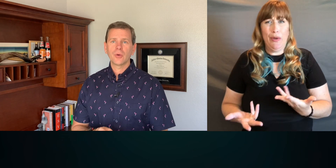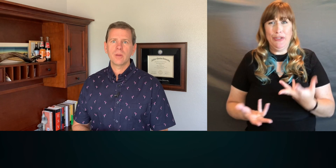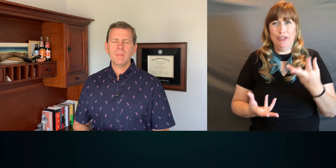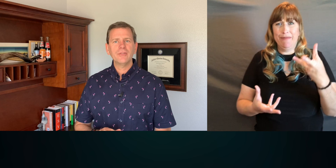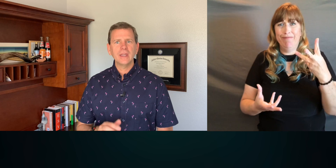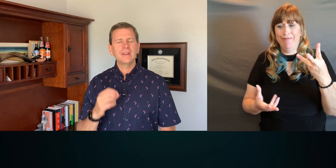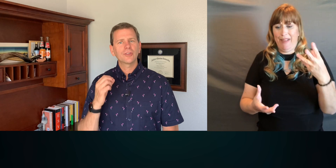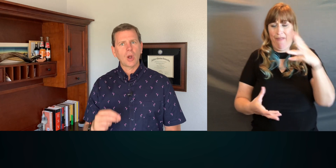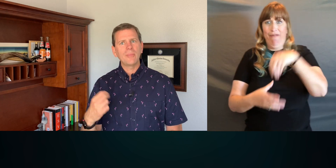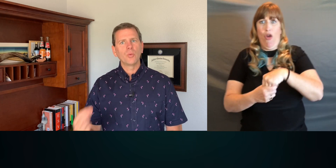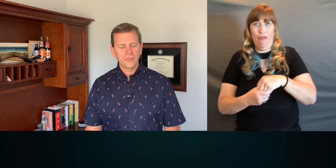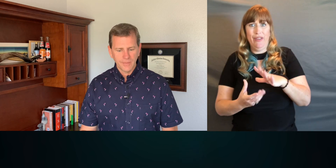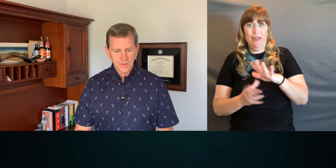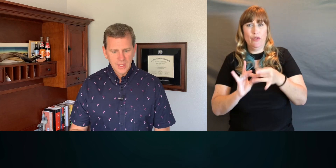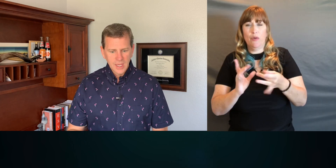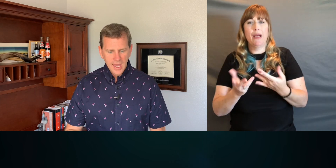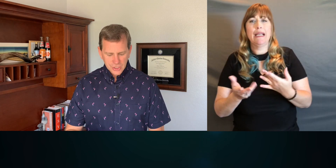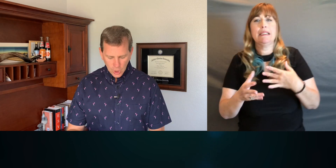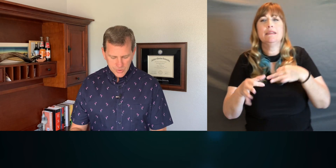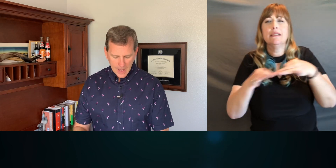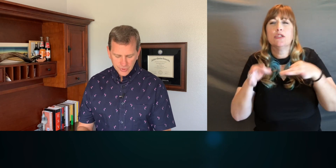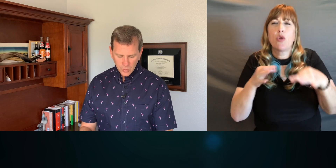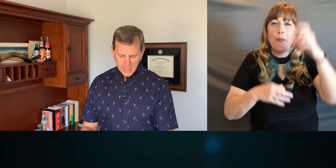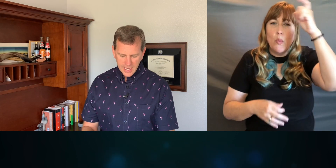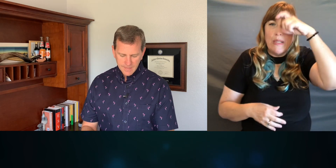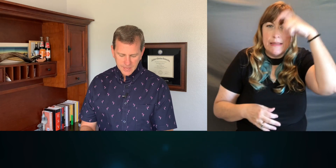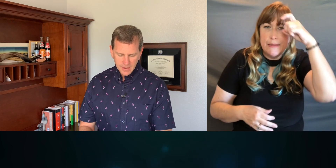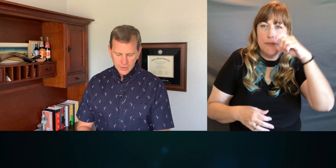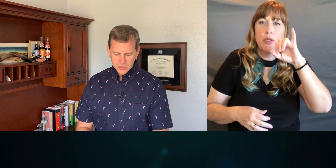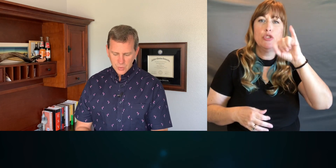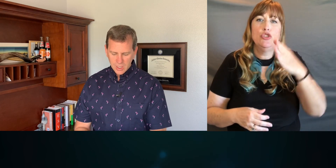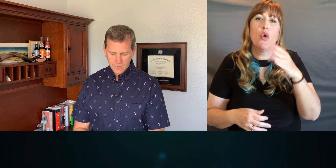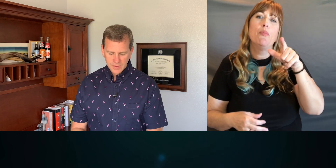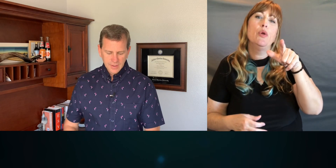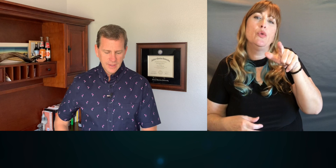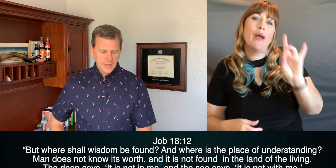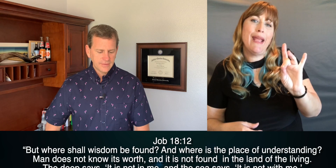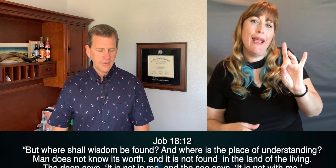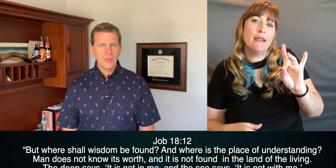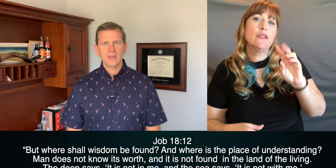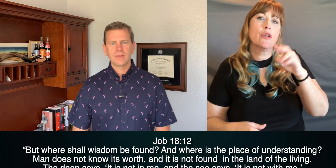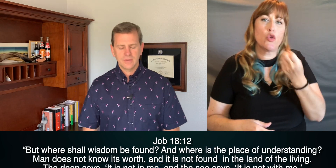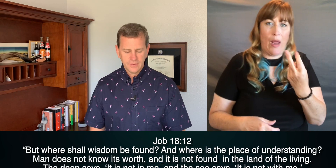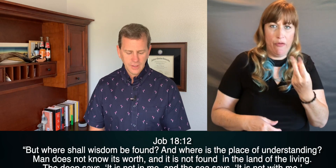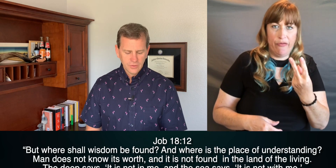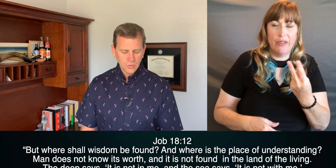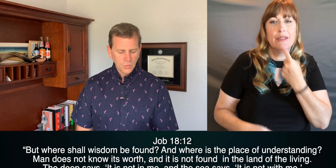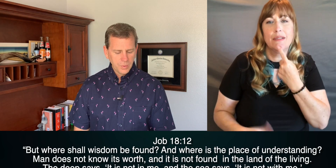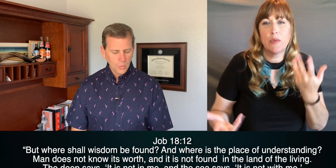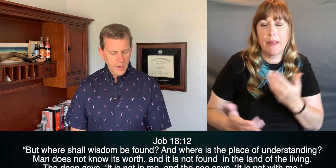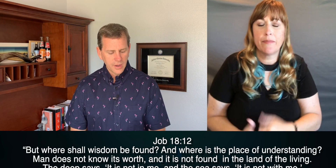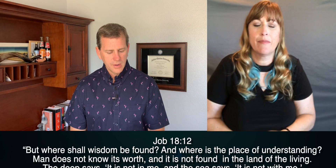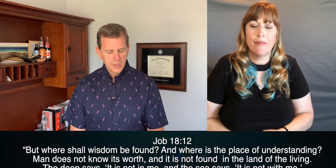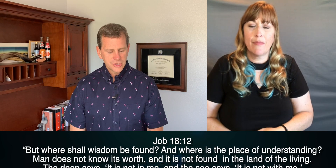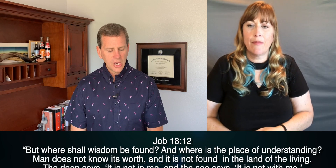the story? But basically, it describes wisdom. And in Job chapter 28 and verse 12, it says this. It says,